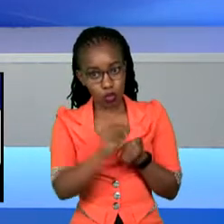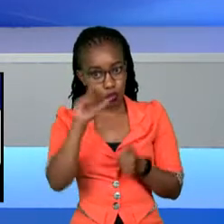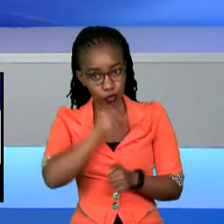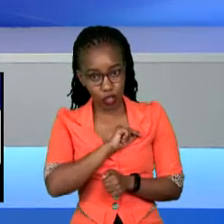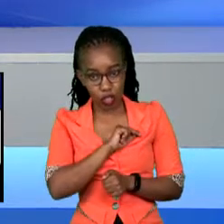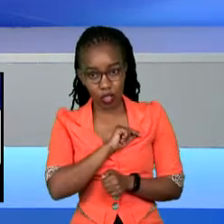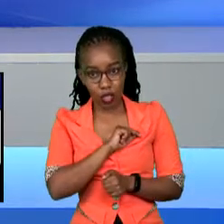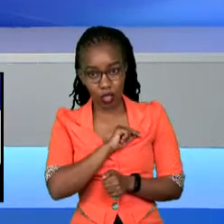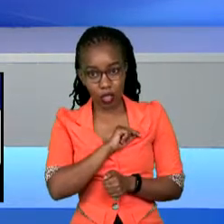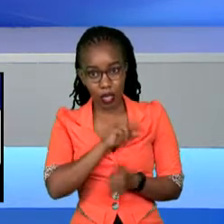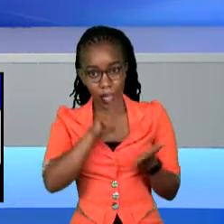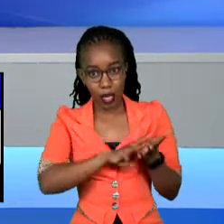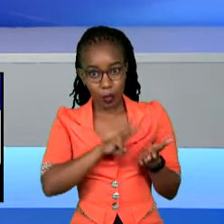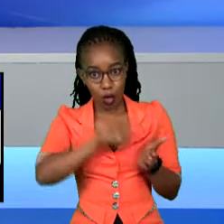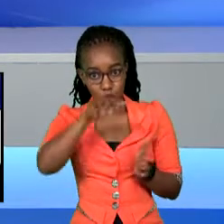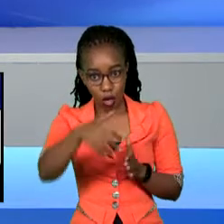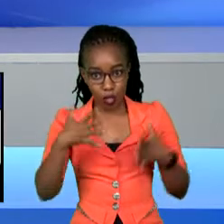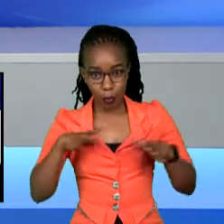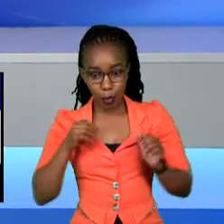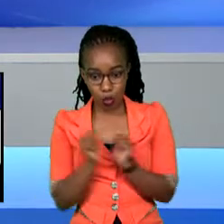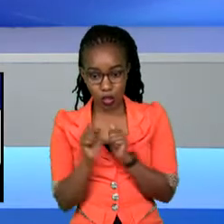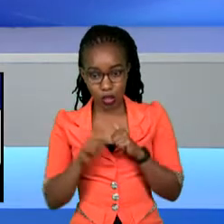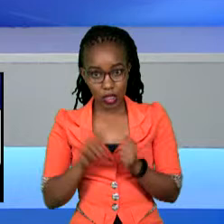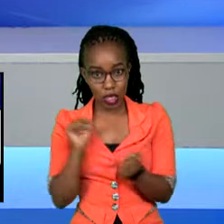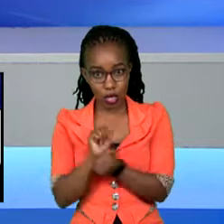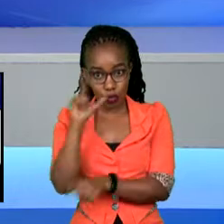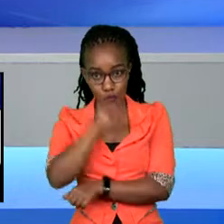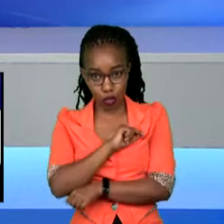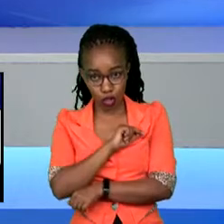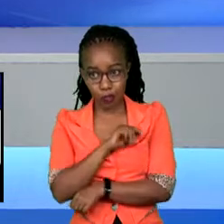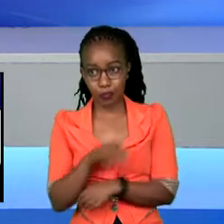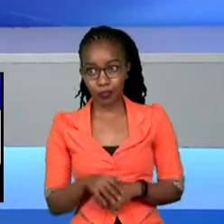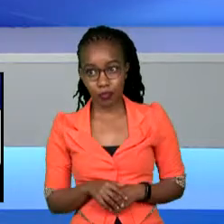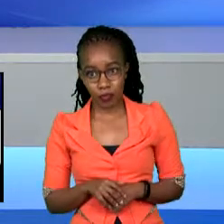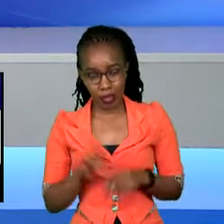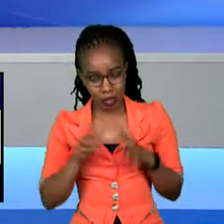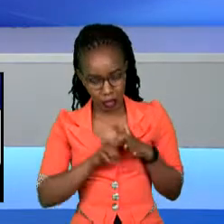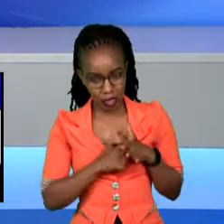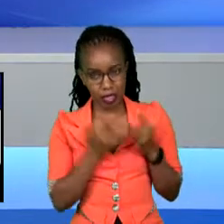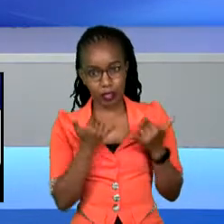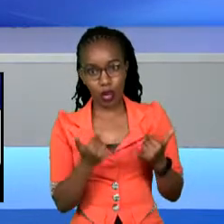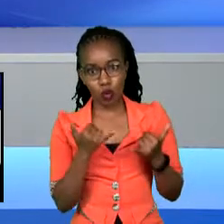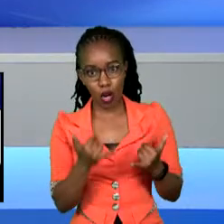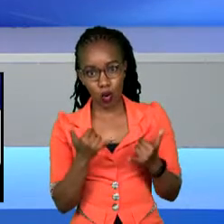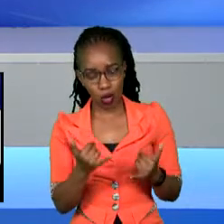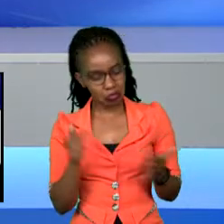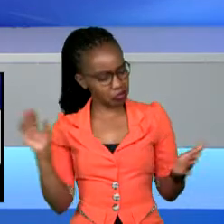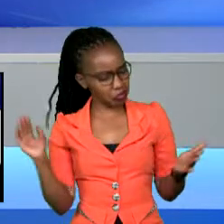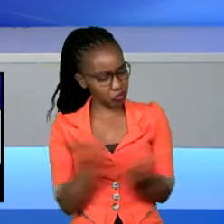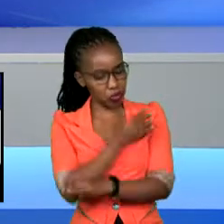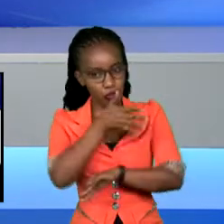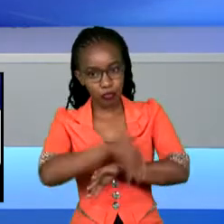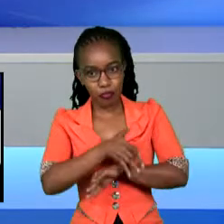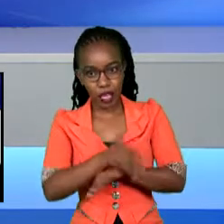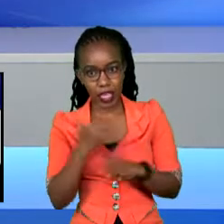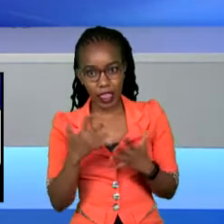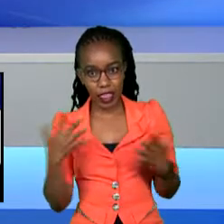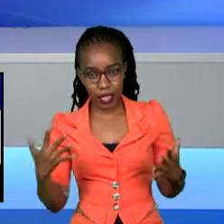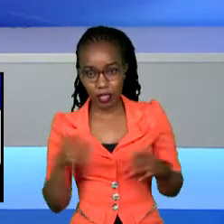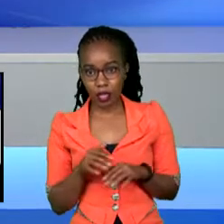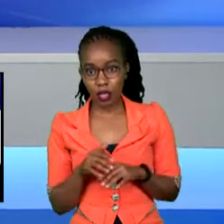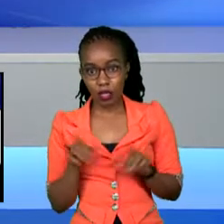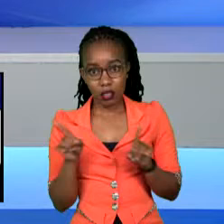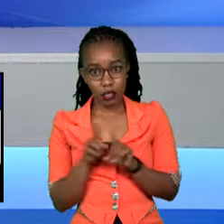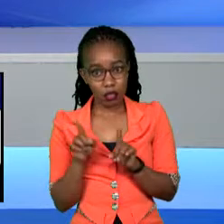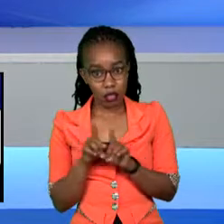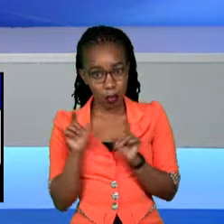Migori County and 16 people have been arrested. Officials say this is only a start in the war against illegal products, and similar